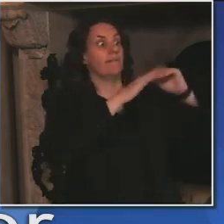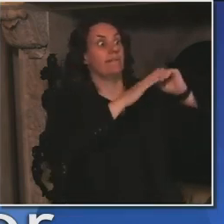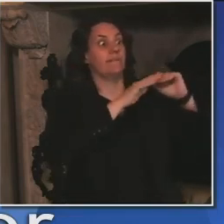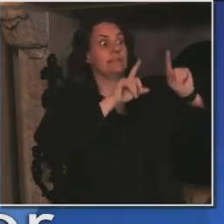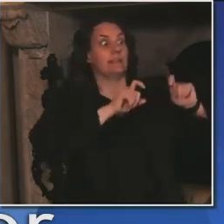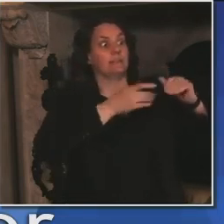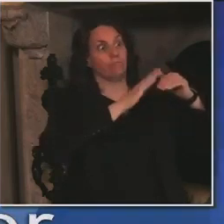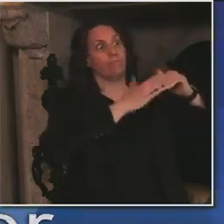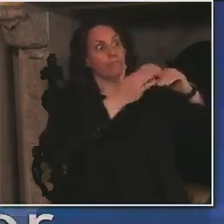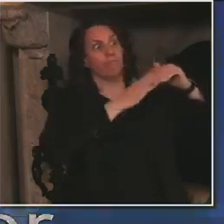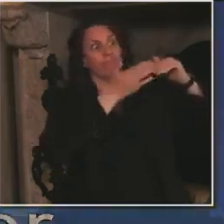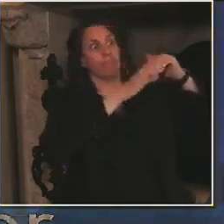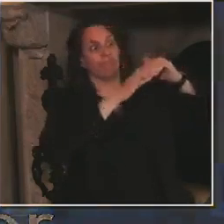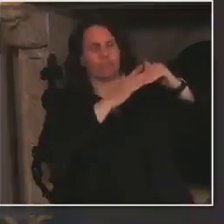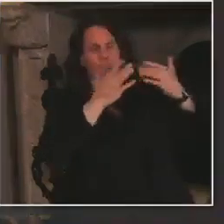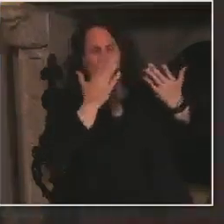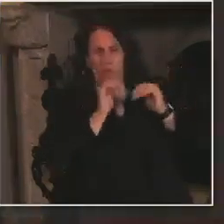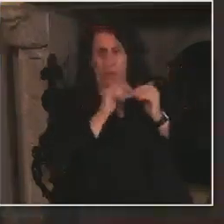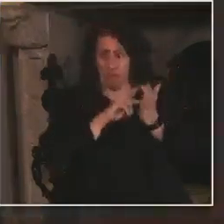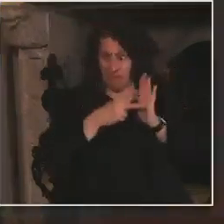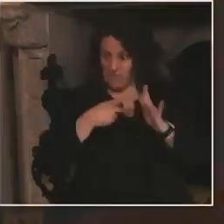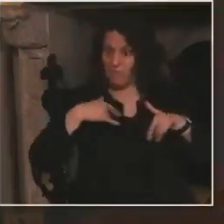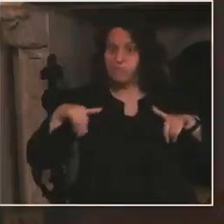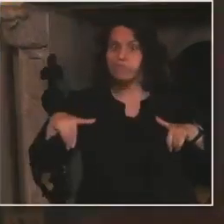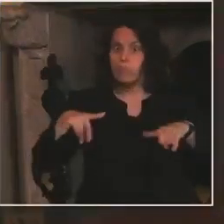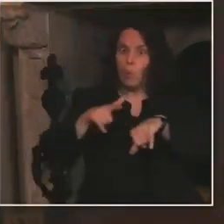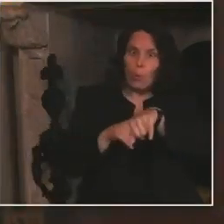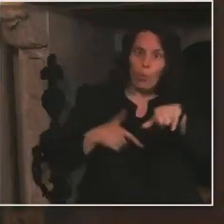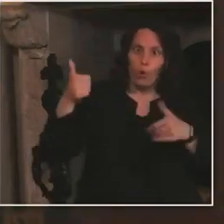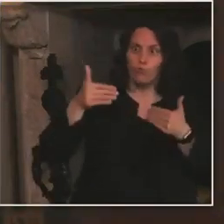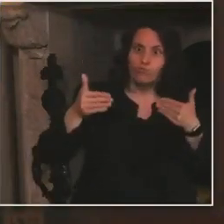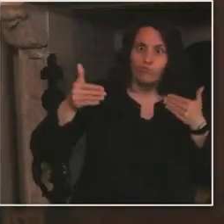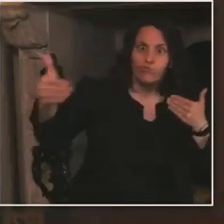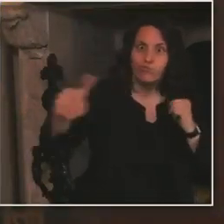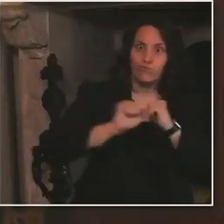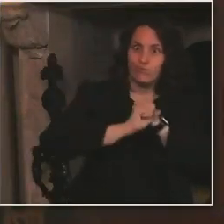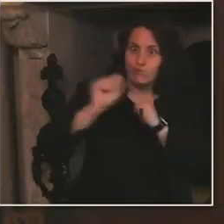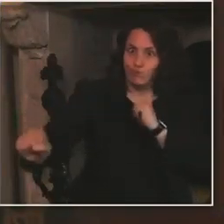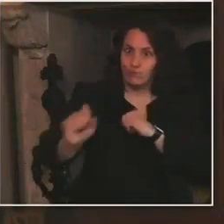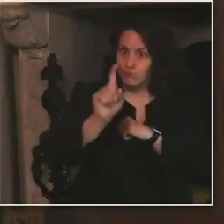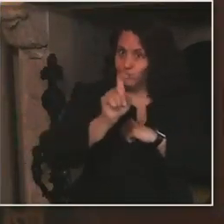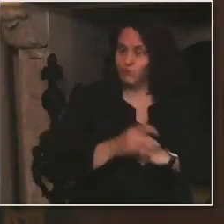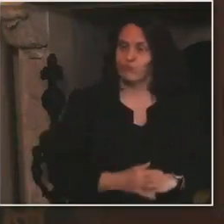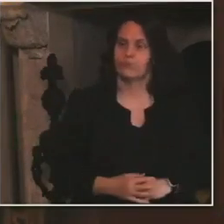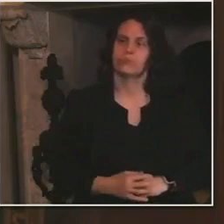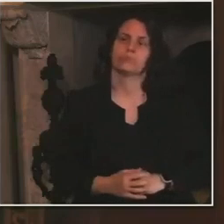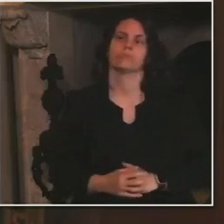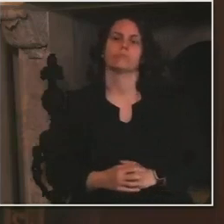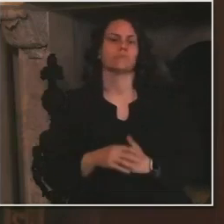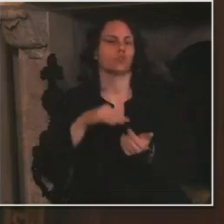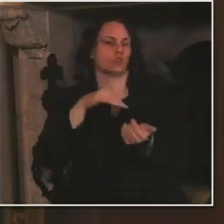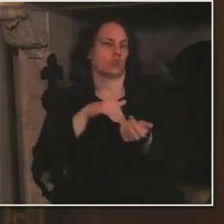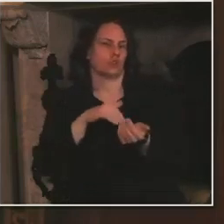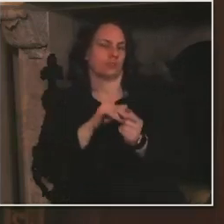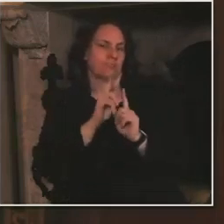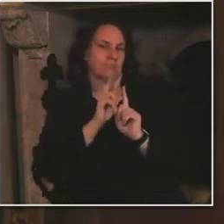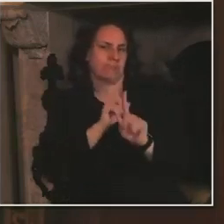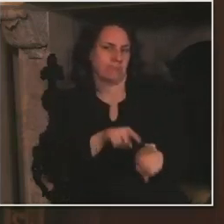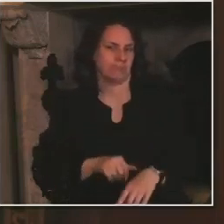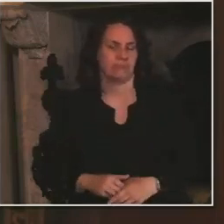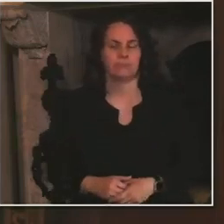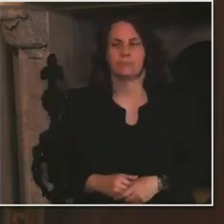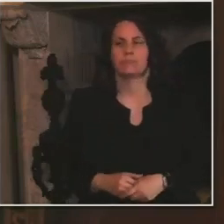Sure. On the last point, the increasing testing could potentially lead to